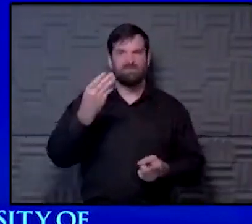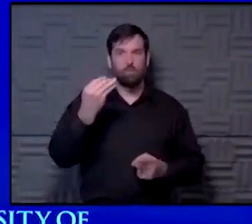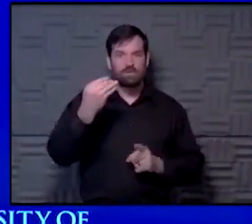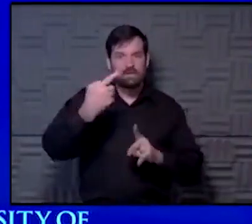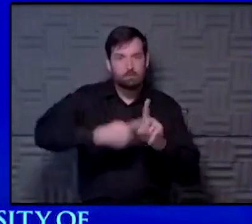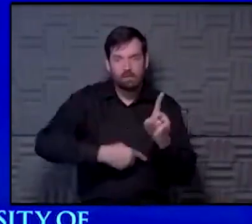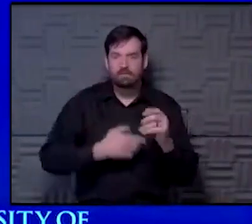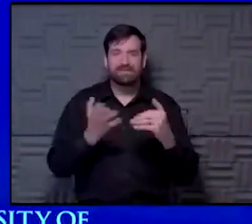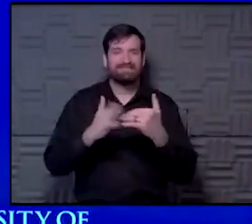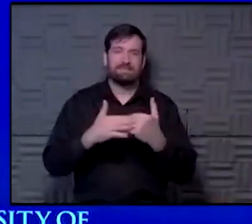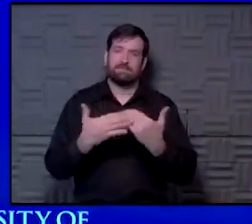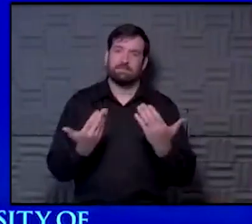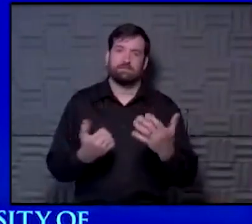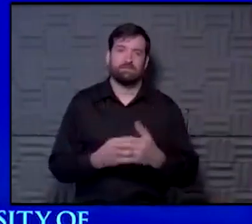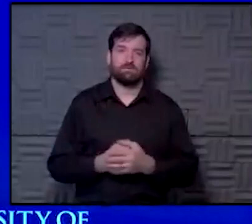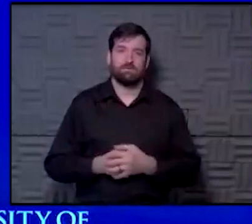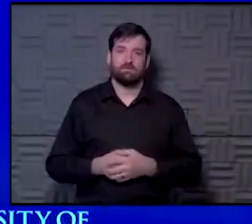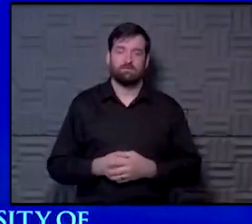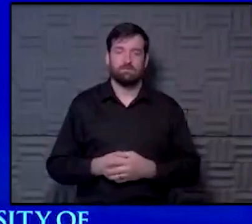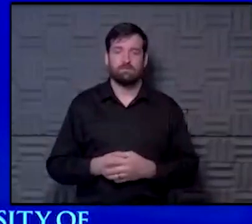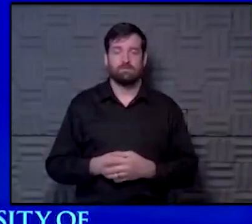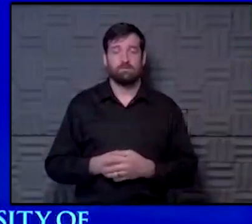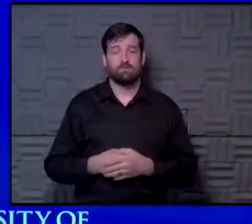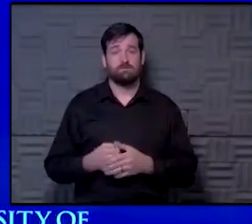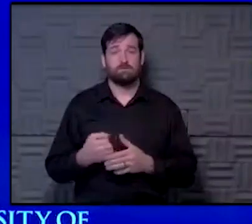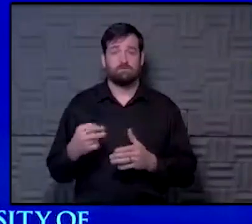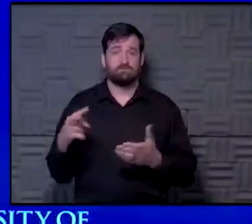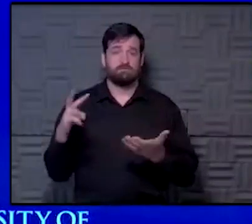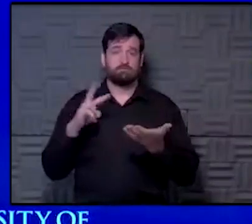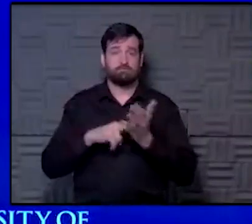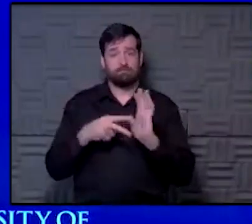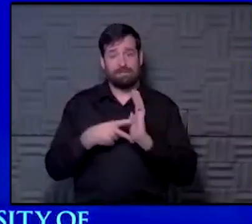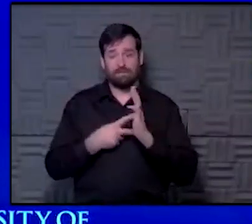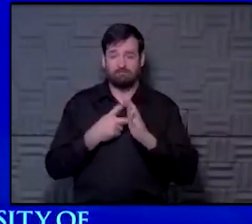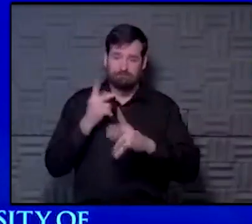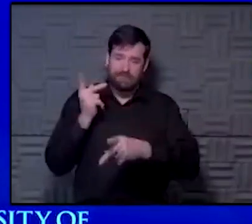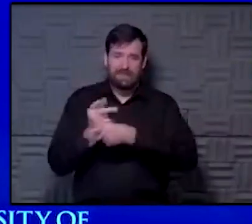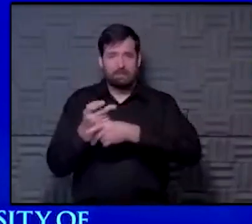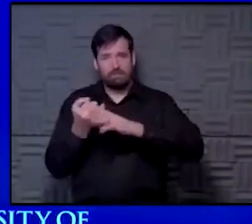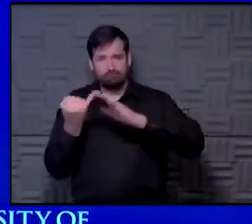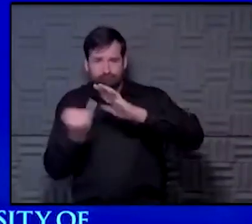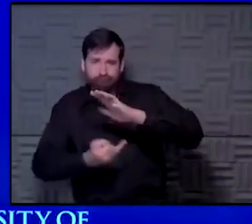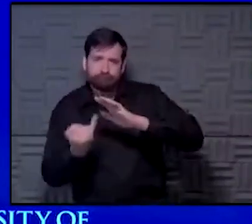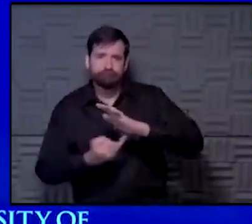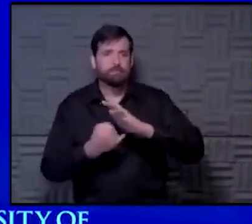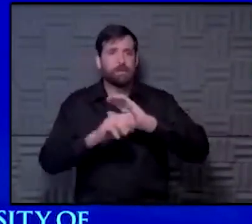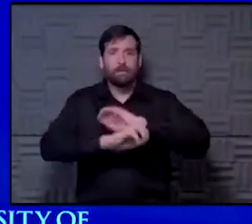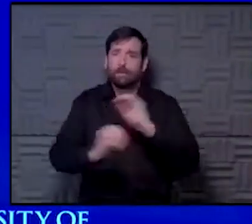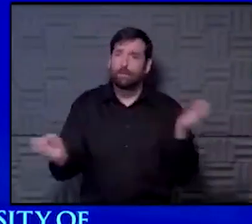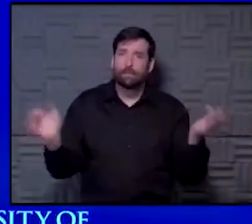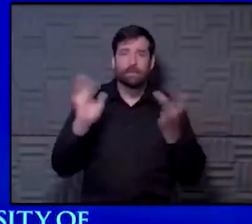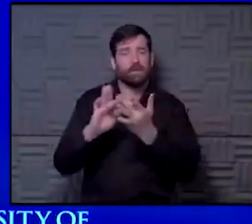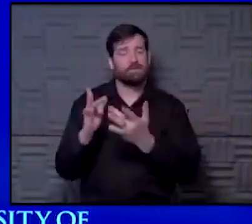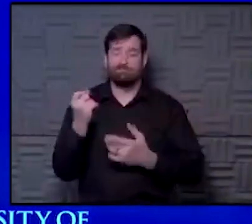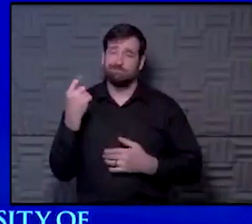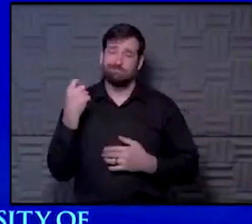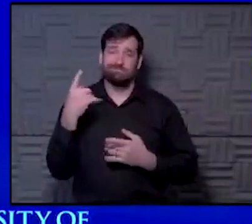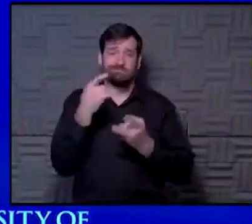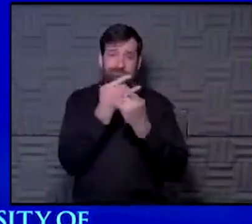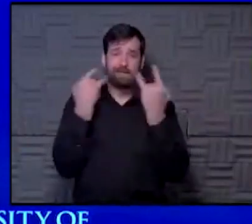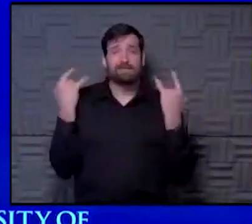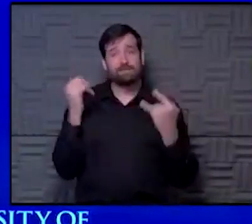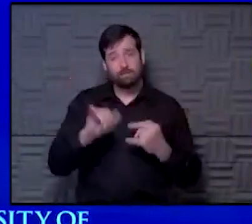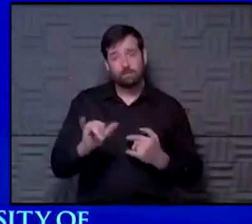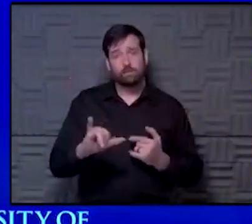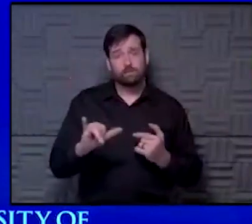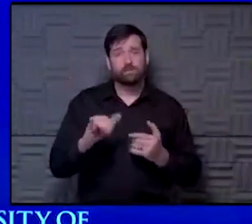more. Of course, that doesn't mean that you can keep them inside the house and not have contact with others, and so we know that includes masking, right,